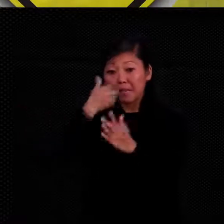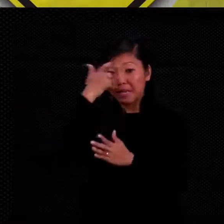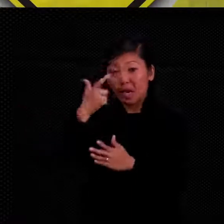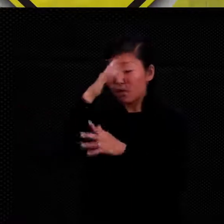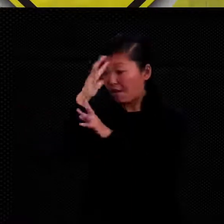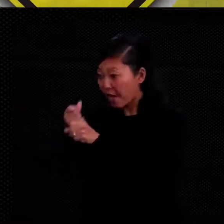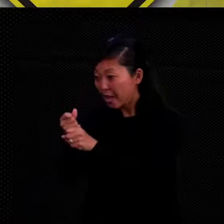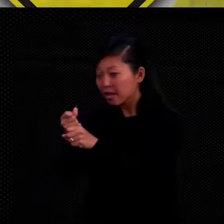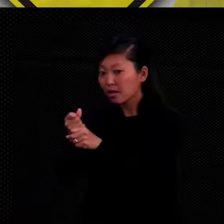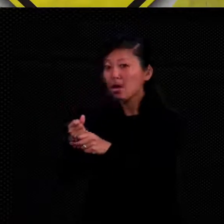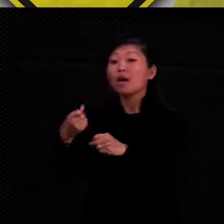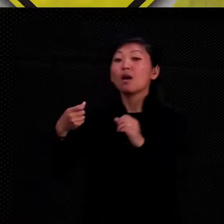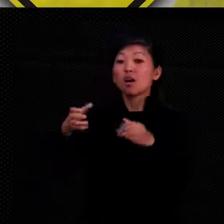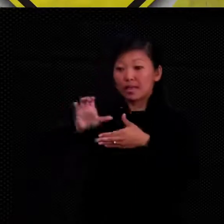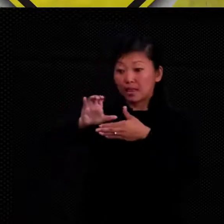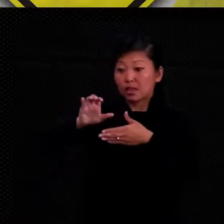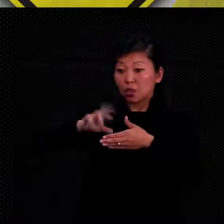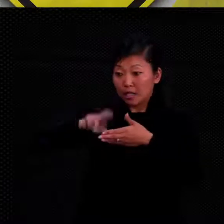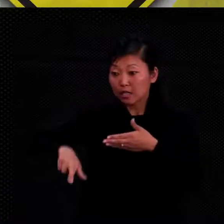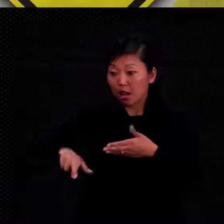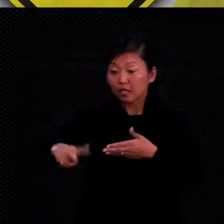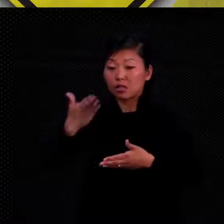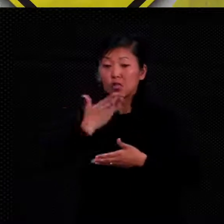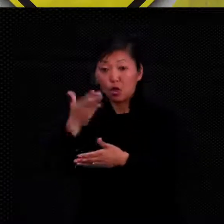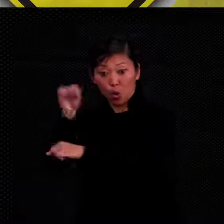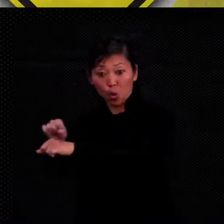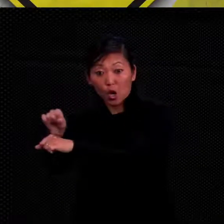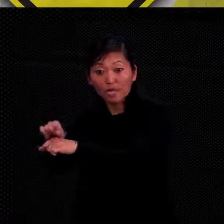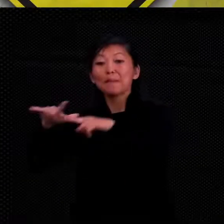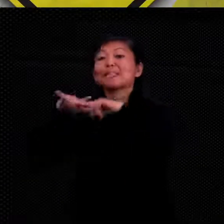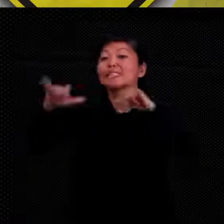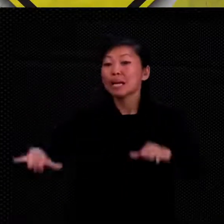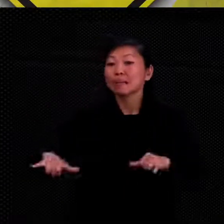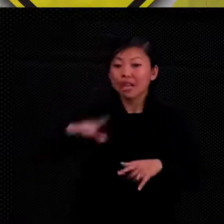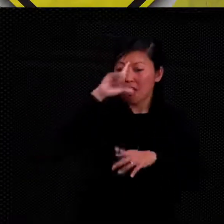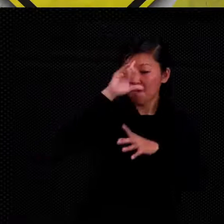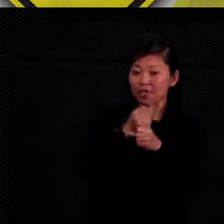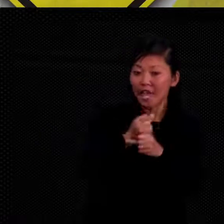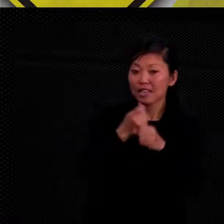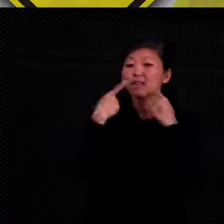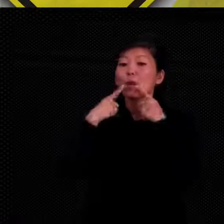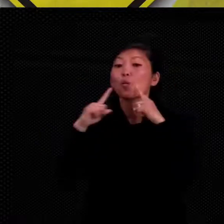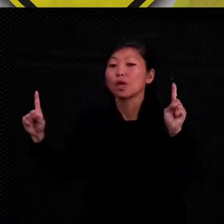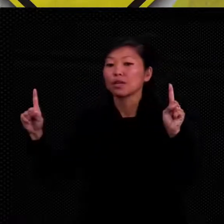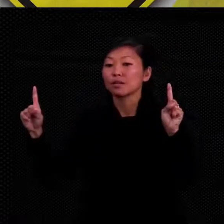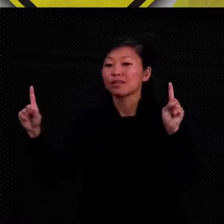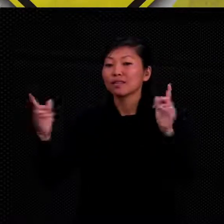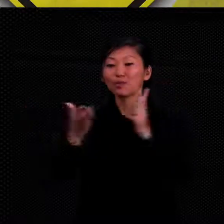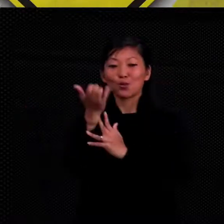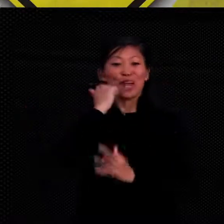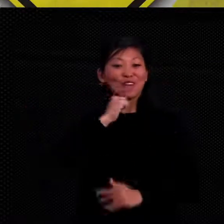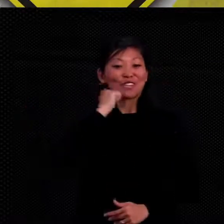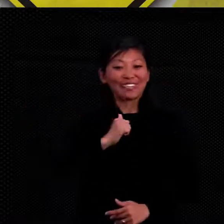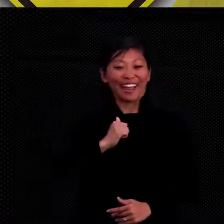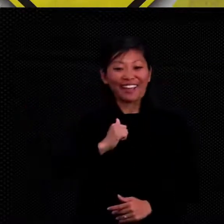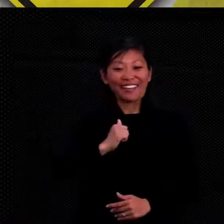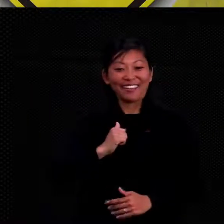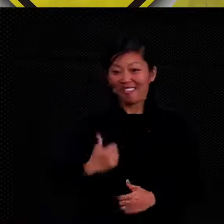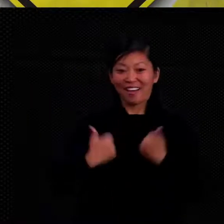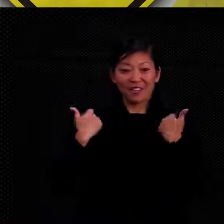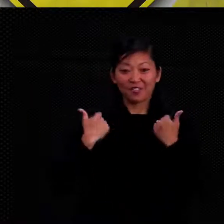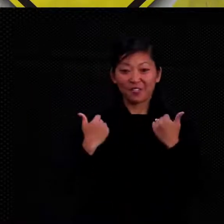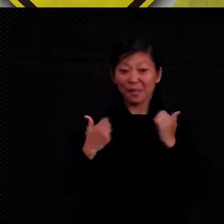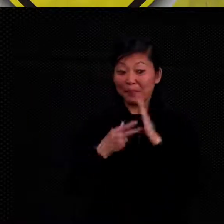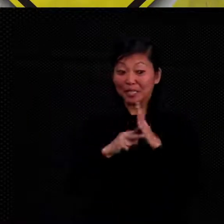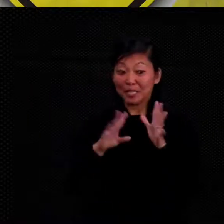our life. But a faith that works is also a faith that works in the everyday stuff of life, conflict included.